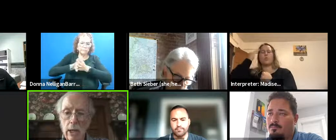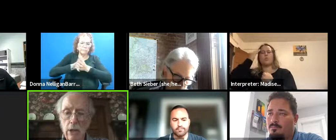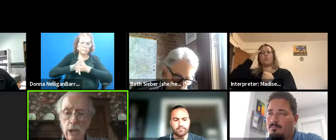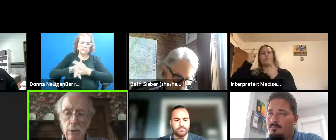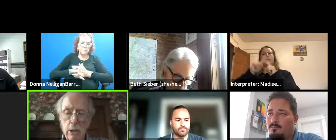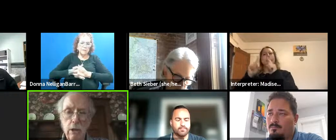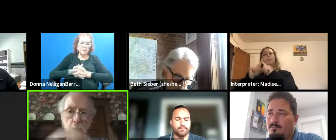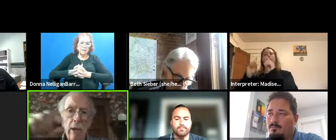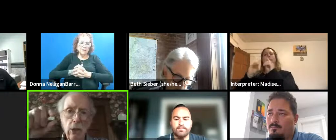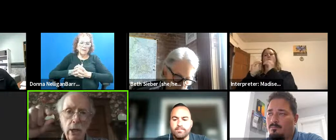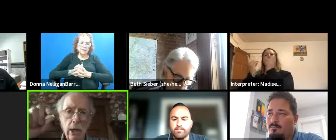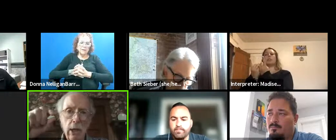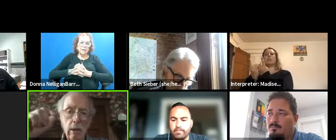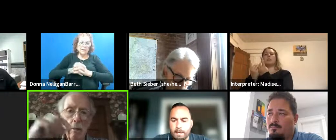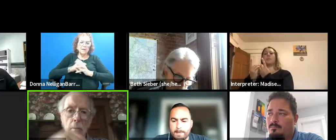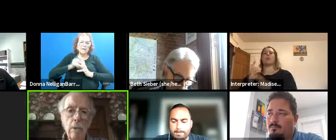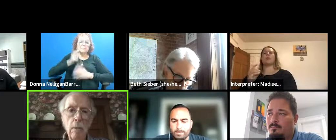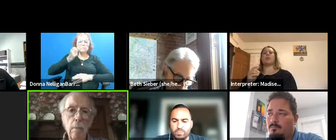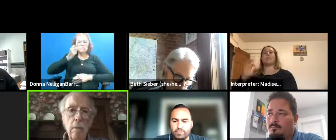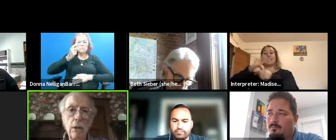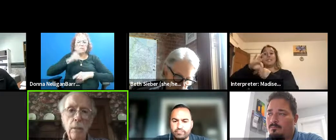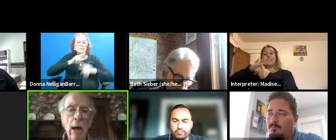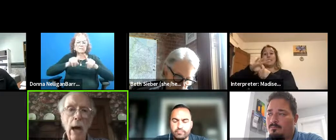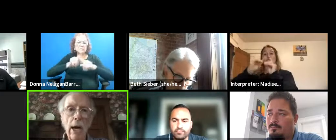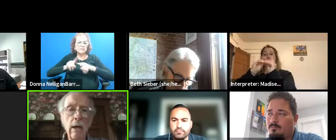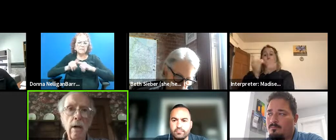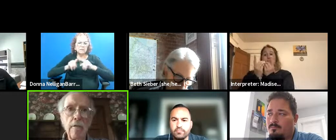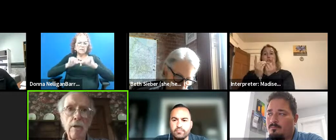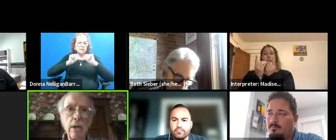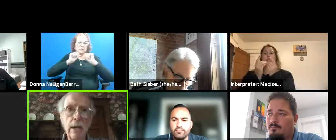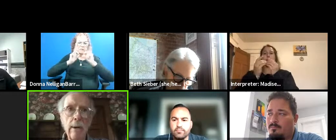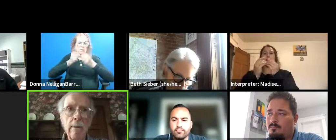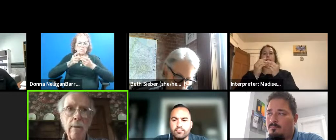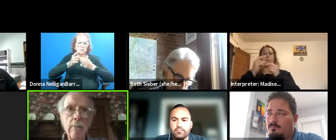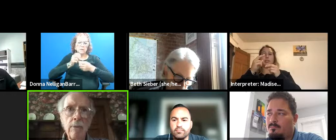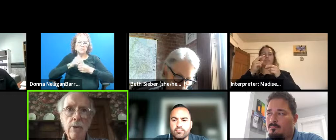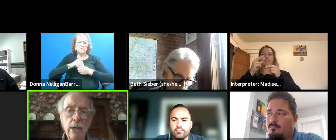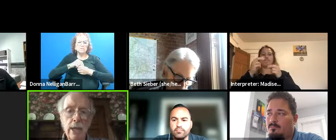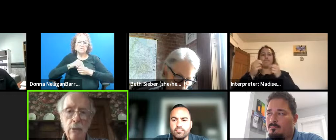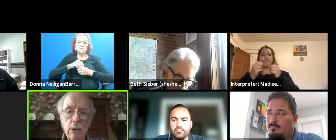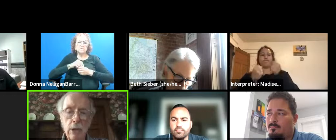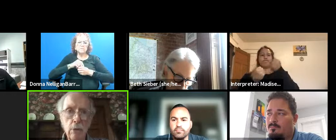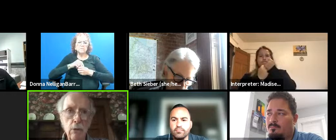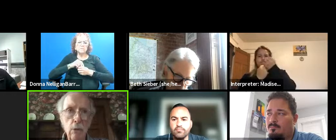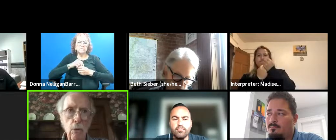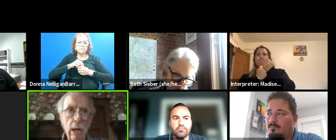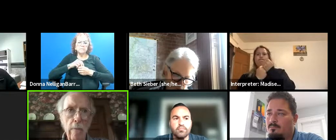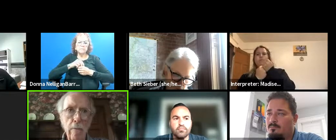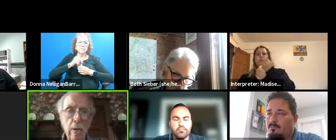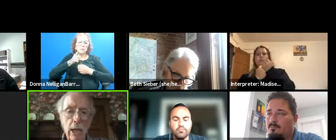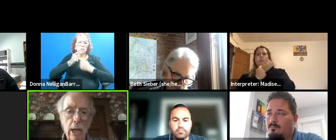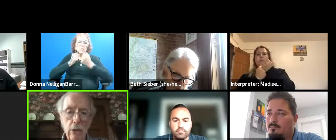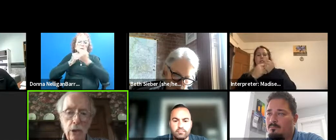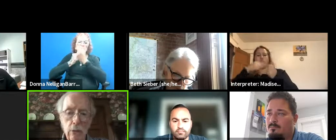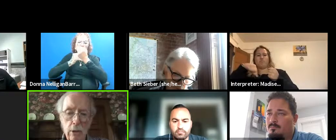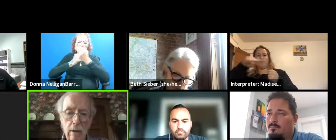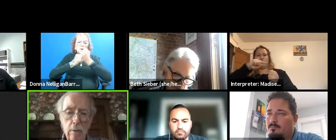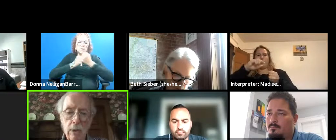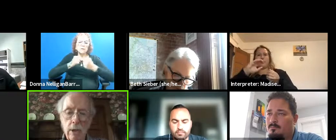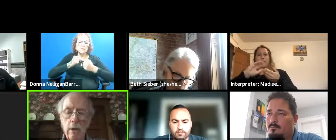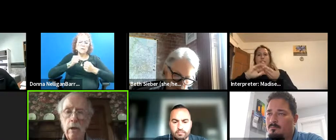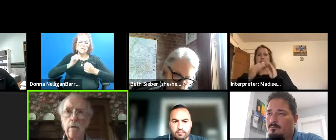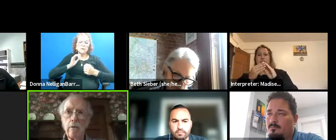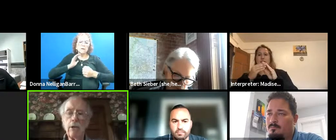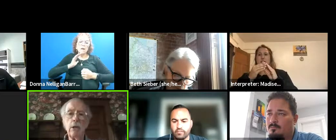The election district is the basic building block of the city council districts. We work up from the election district